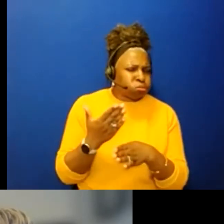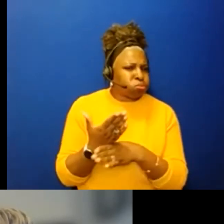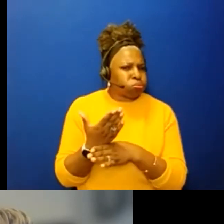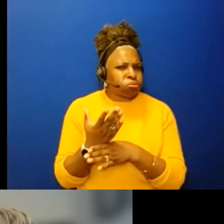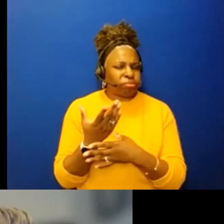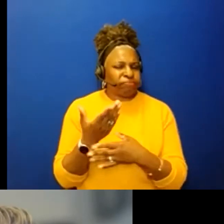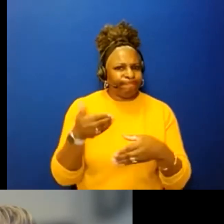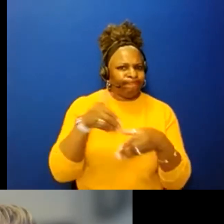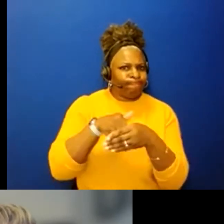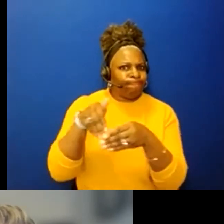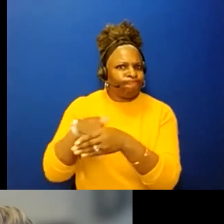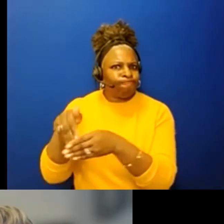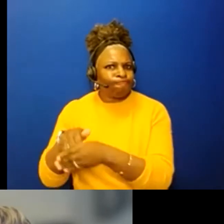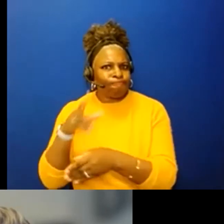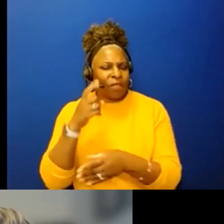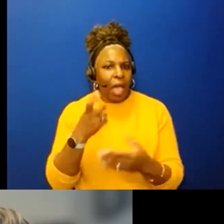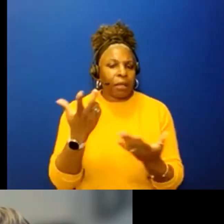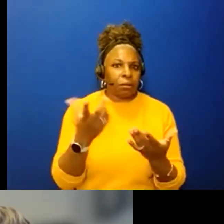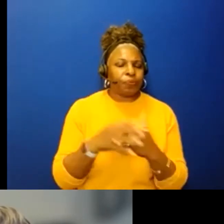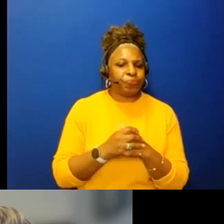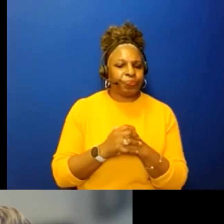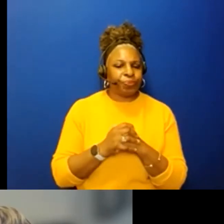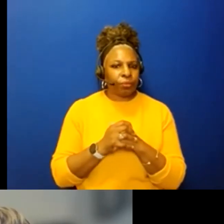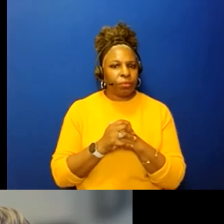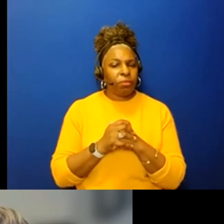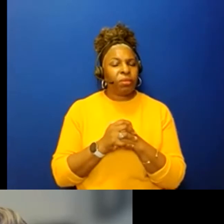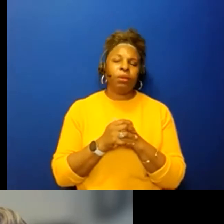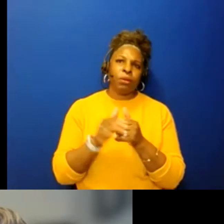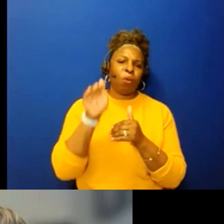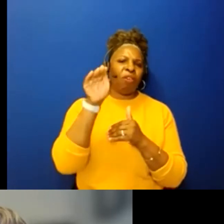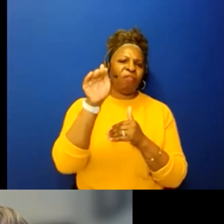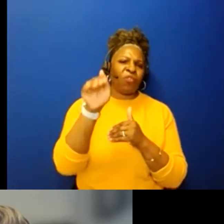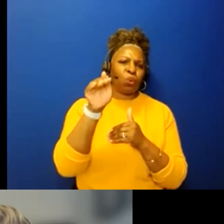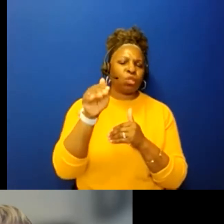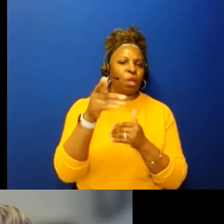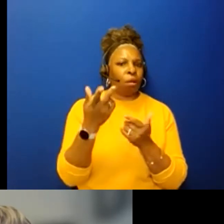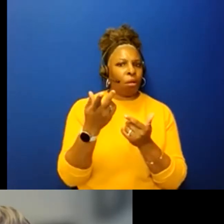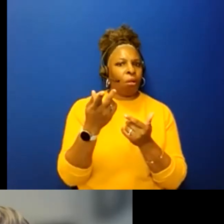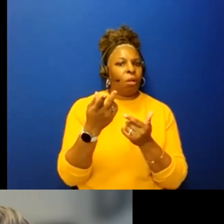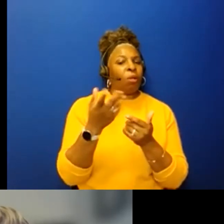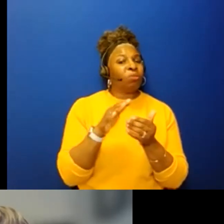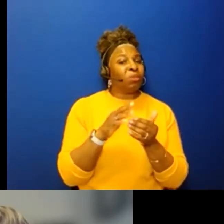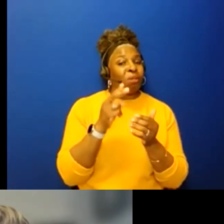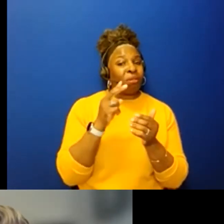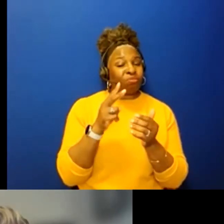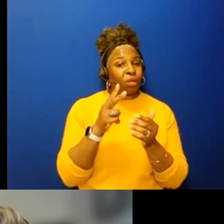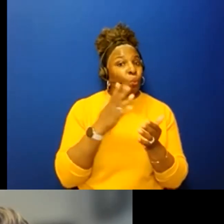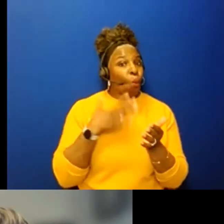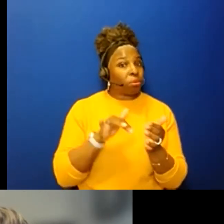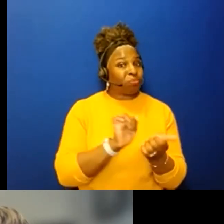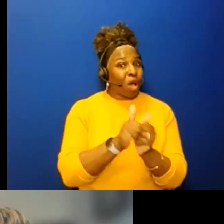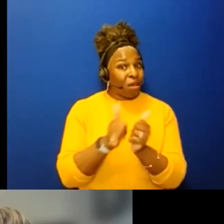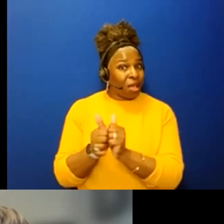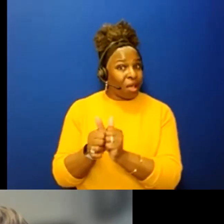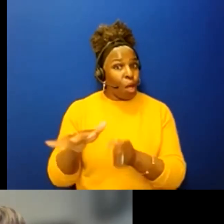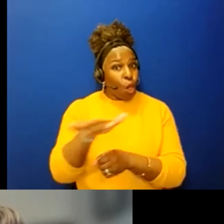people's well-being as well. So moving forward, we're looking to partner with local and national organisations and building up the number of options of